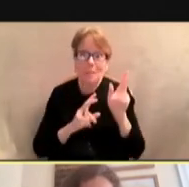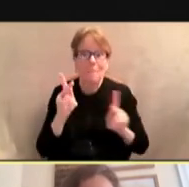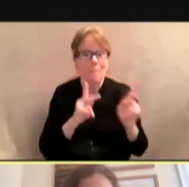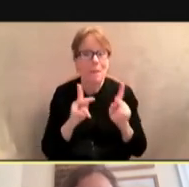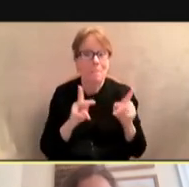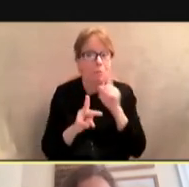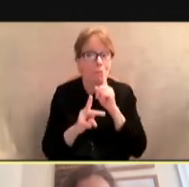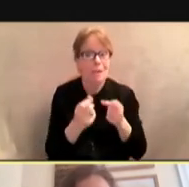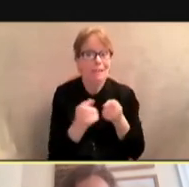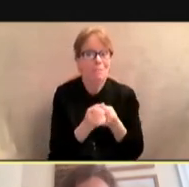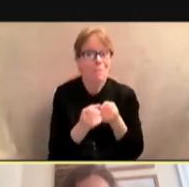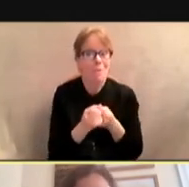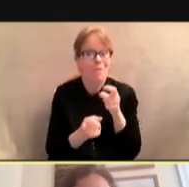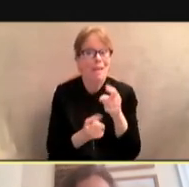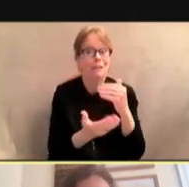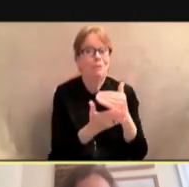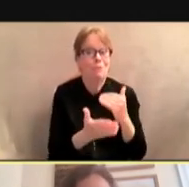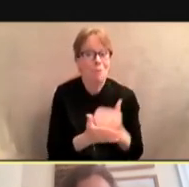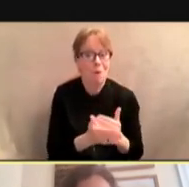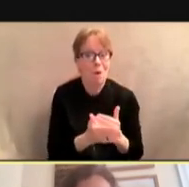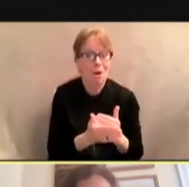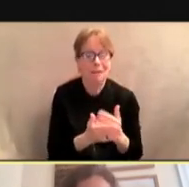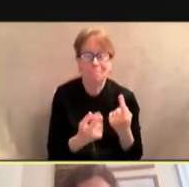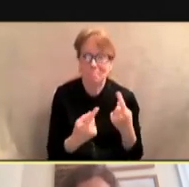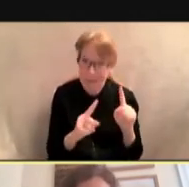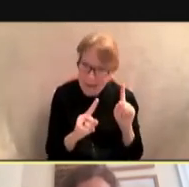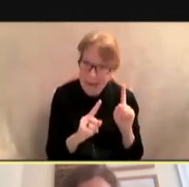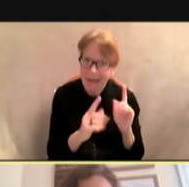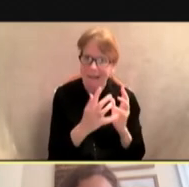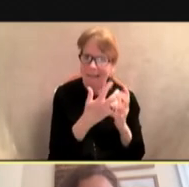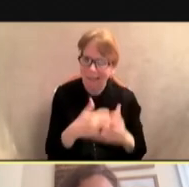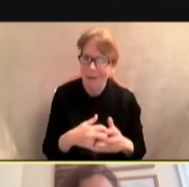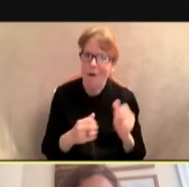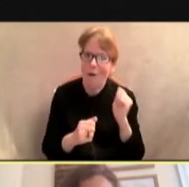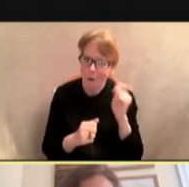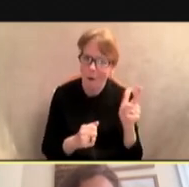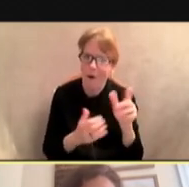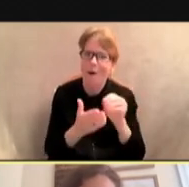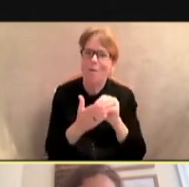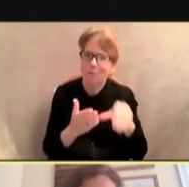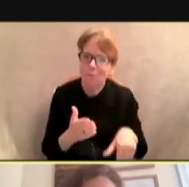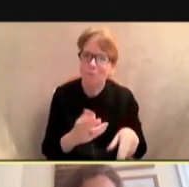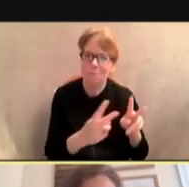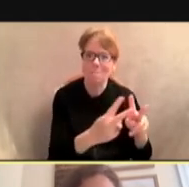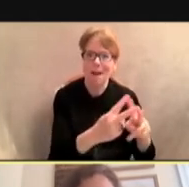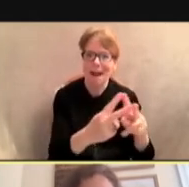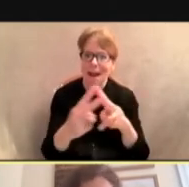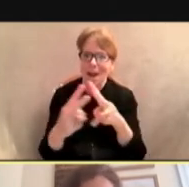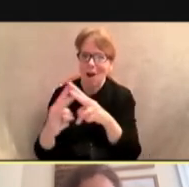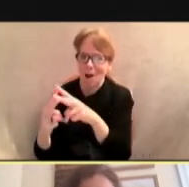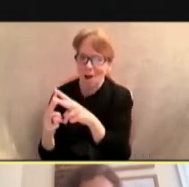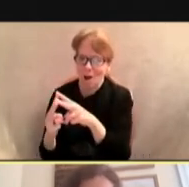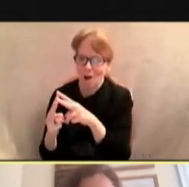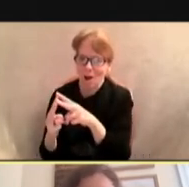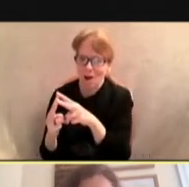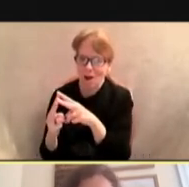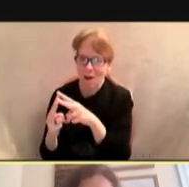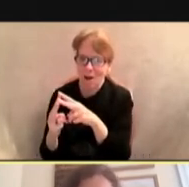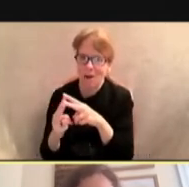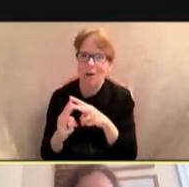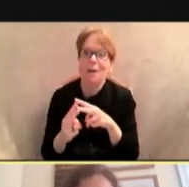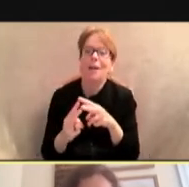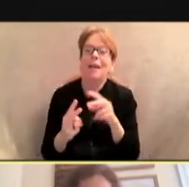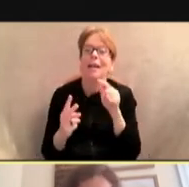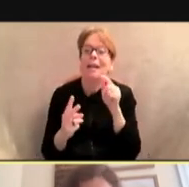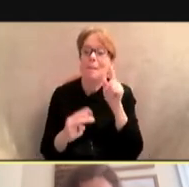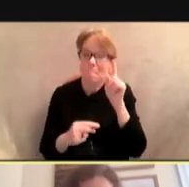this session were able to arrange it so that all Harvard students are put into pairs, and each pair has the ability to interview a community